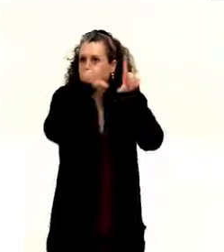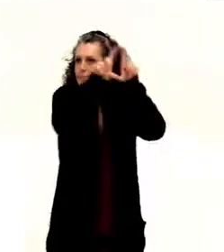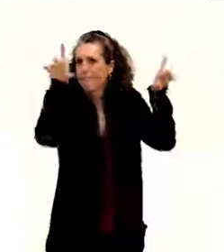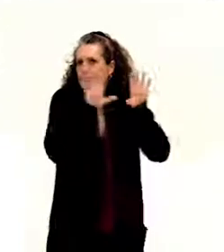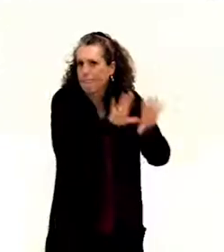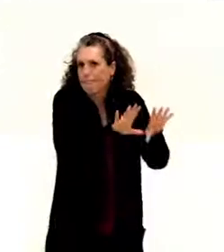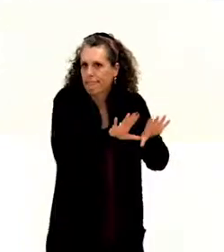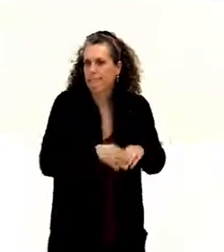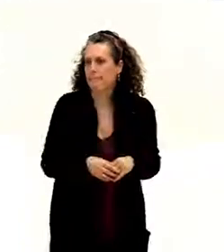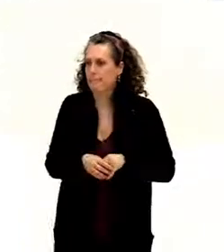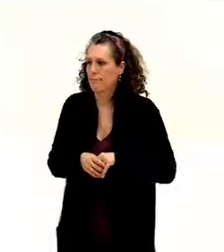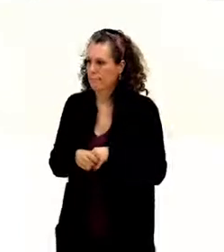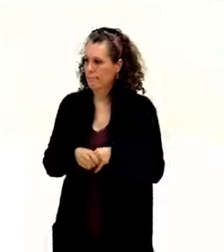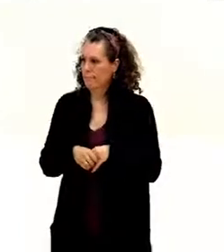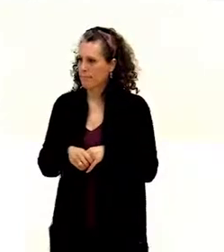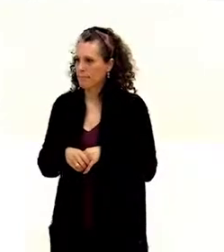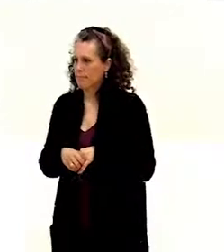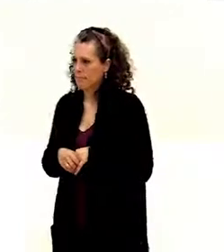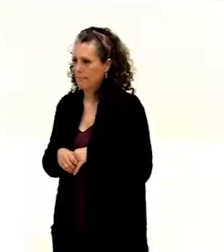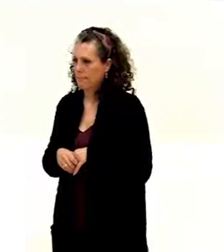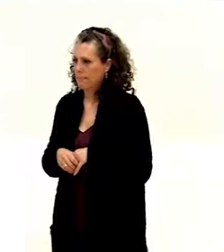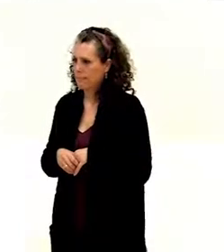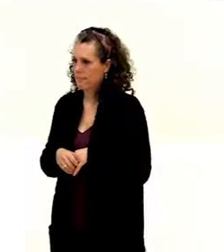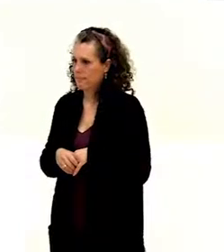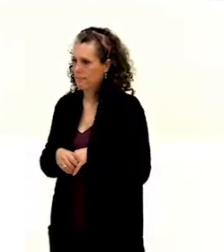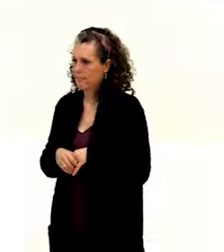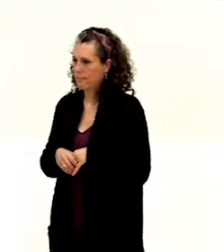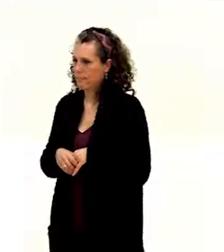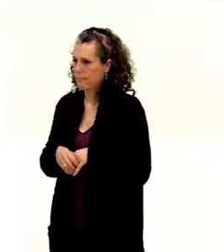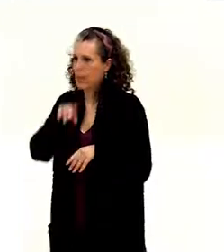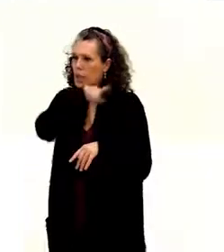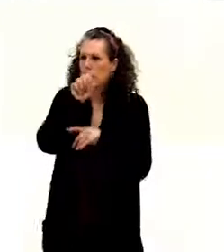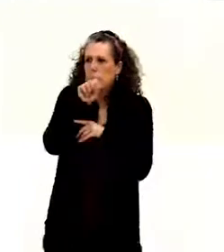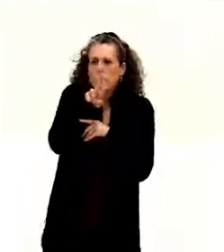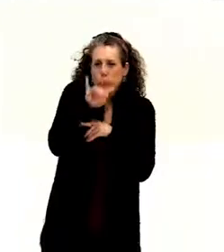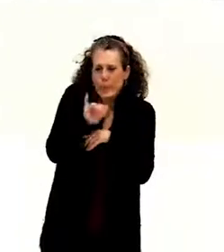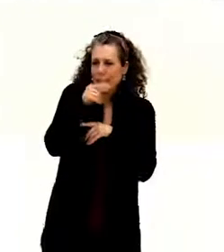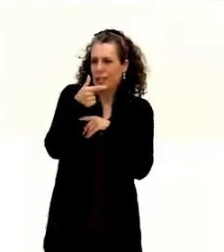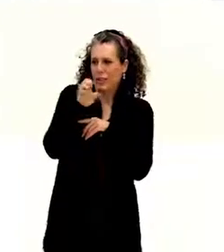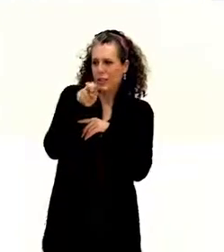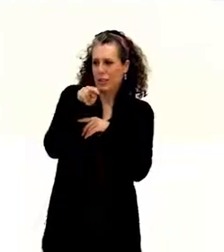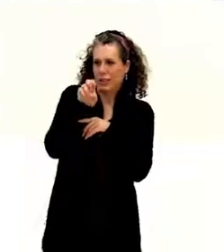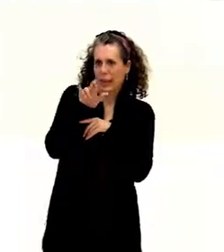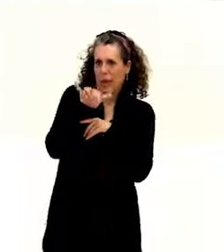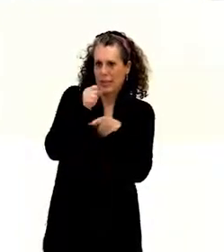In other words, it's a sui generis marketplace. The accessibility requirement